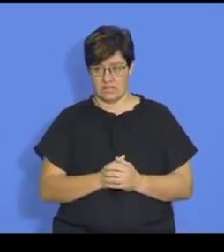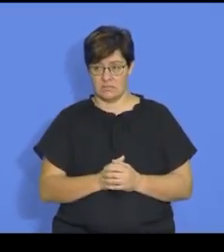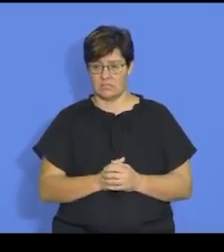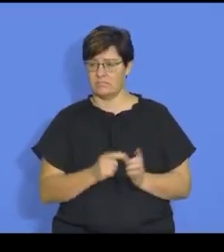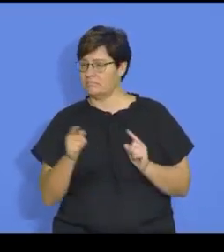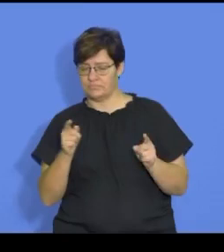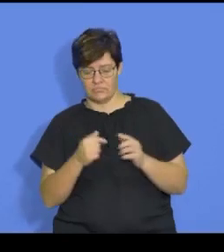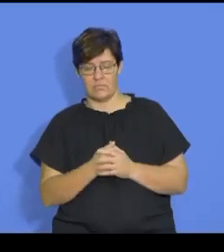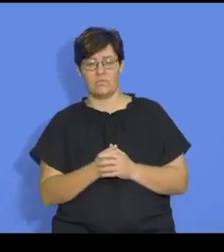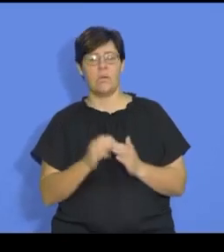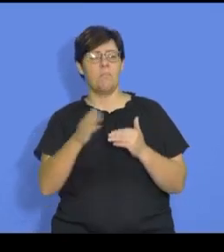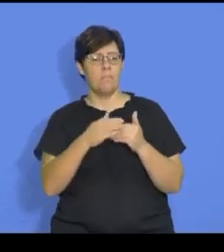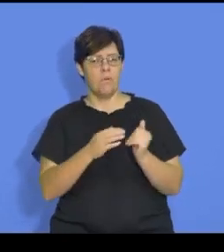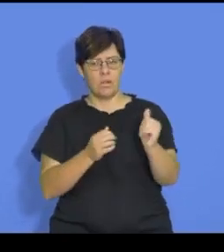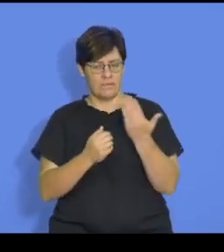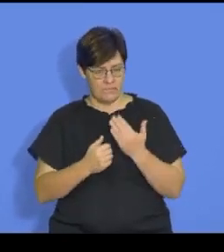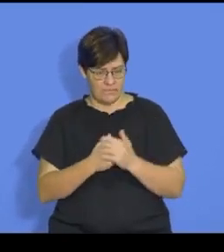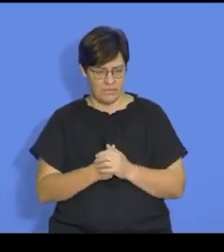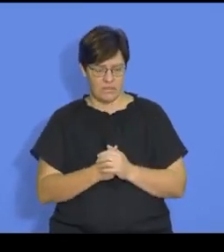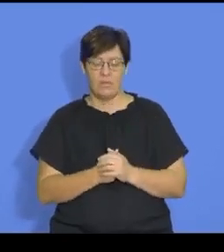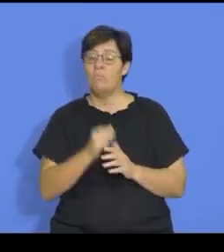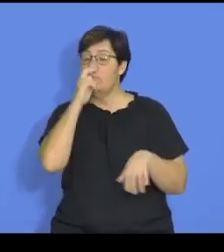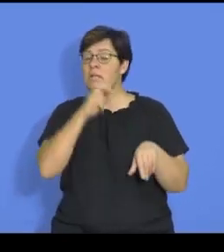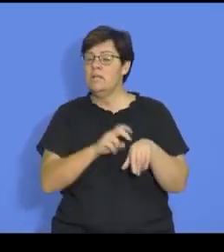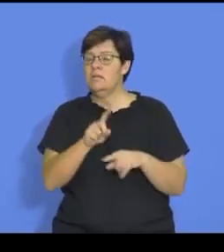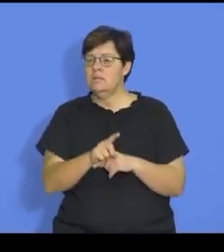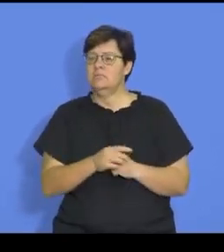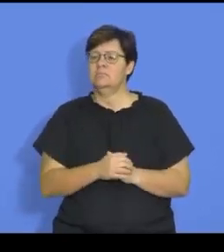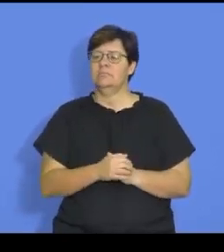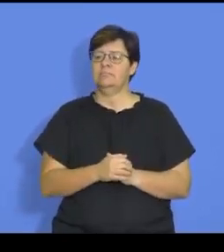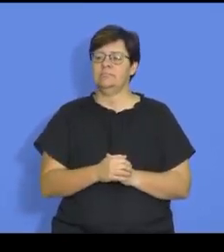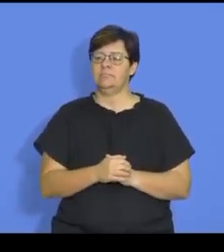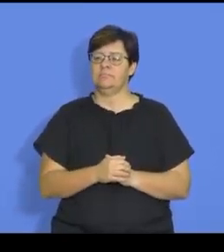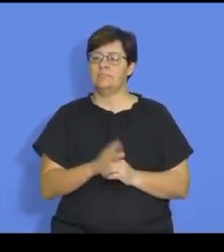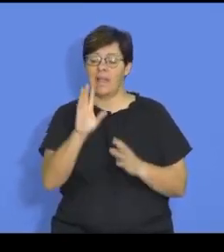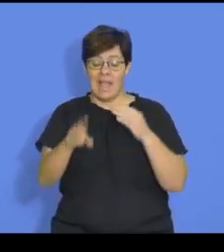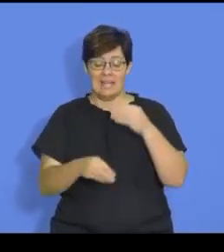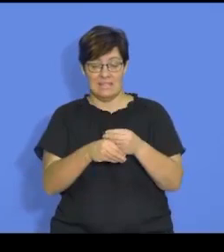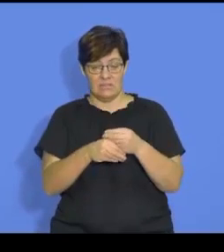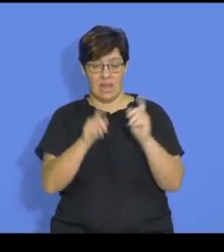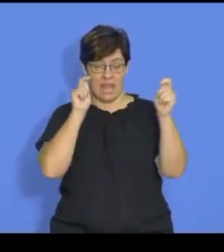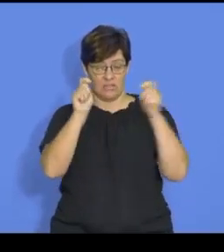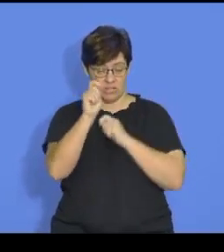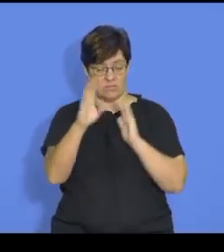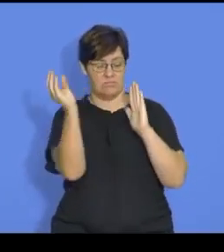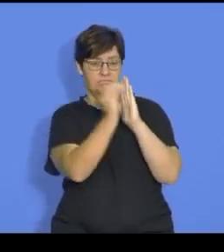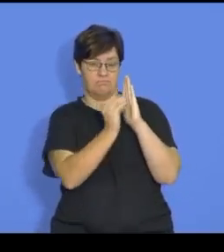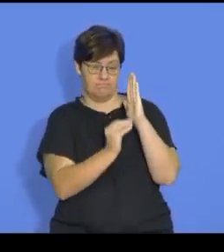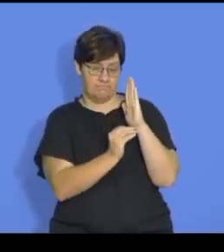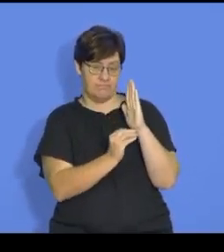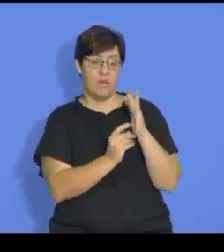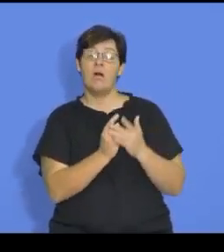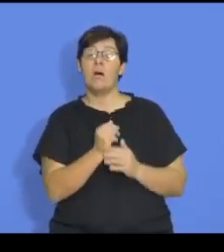else they're giving me. Right, required, record the following additional adjustments for the